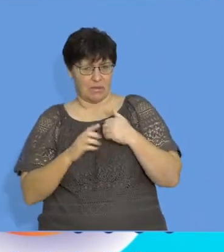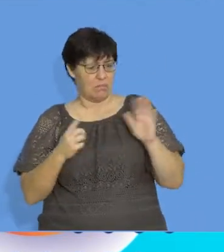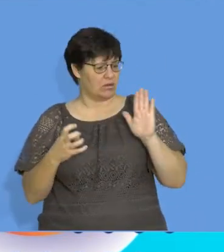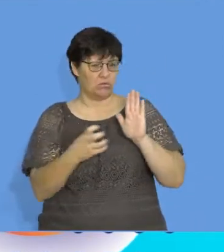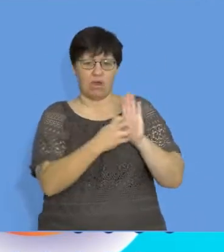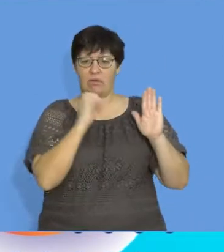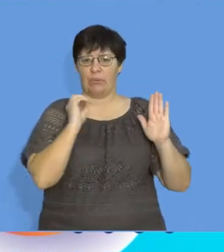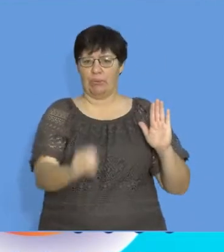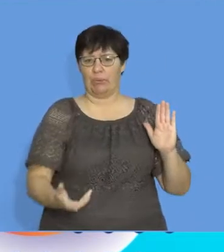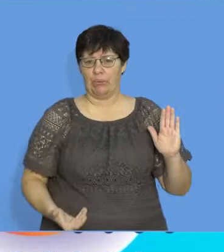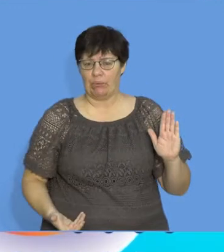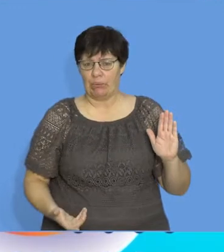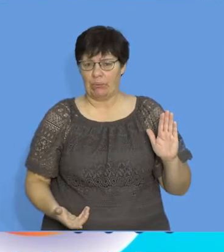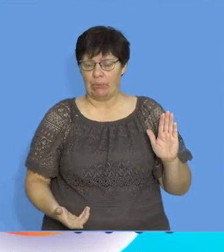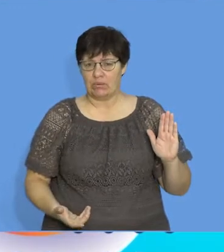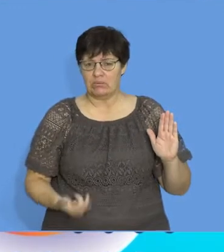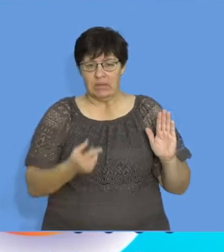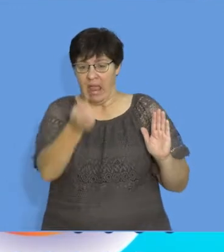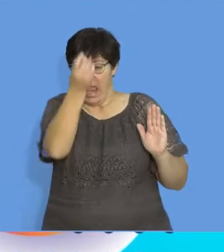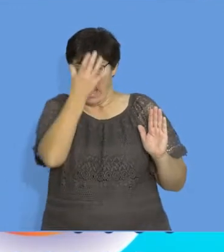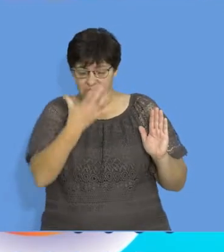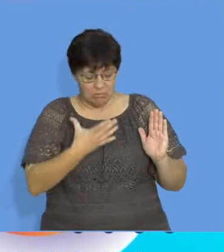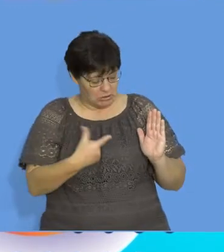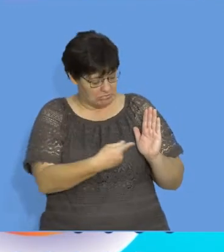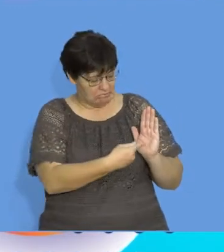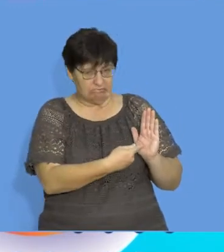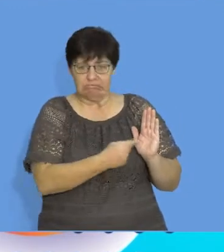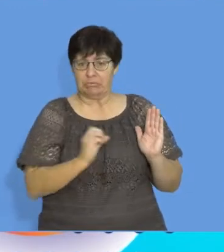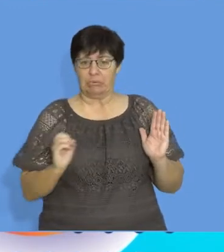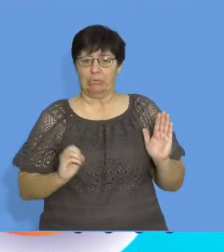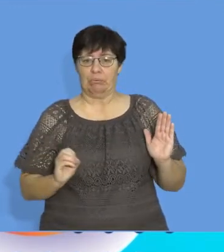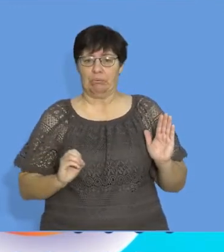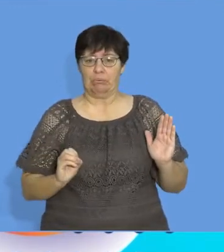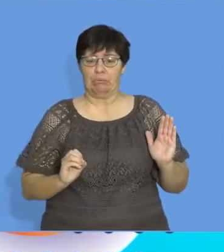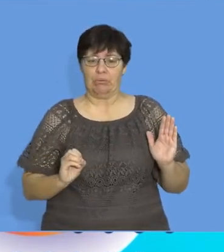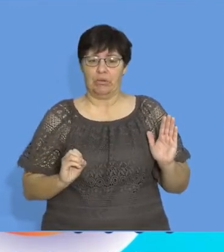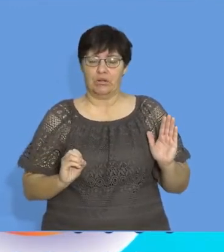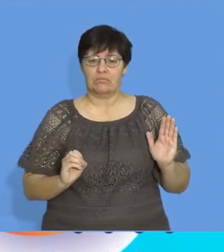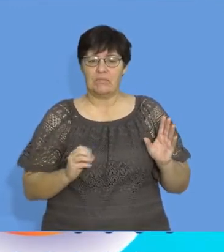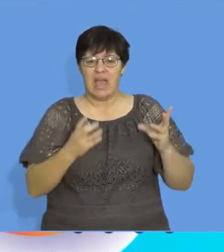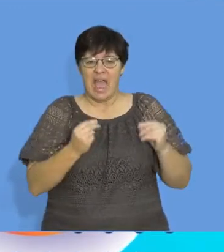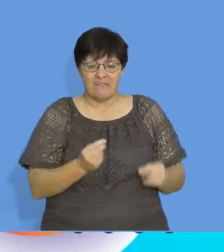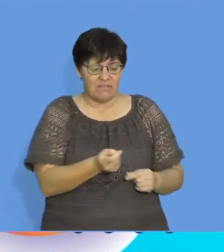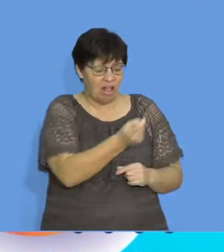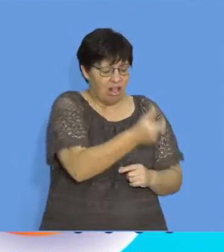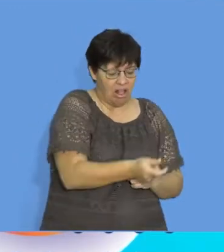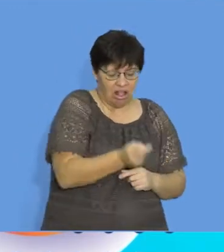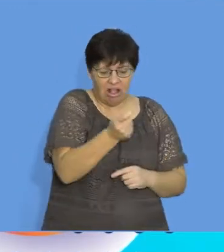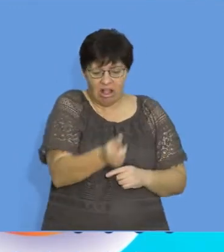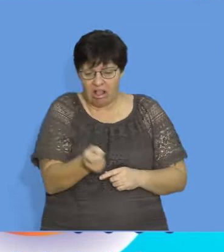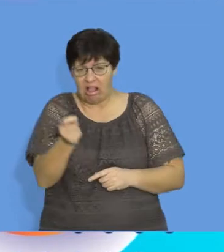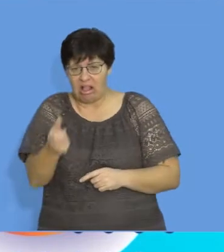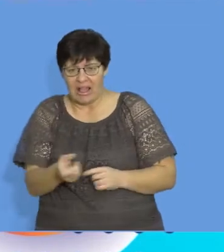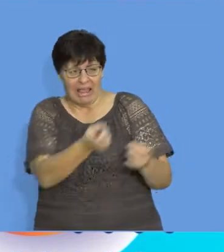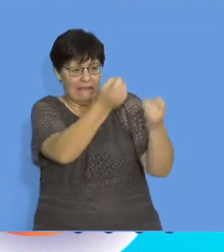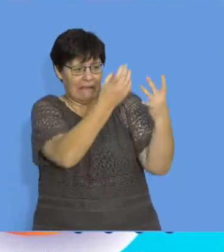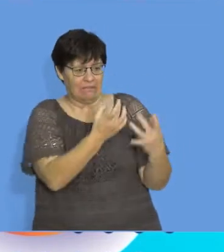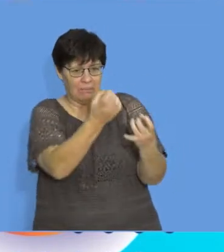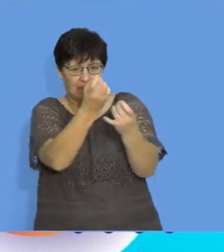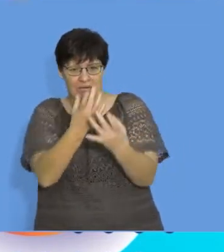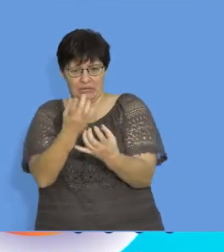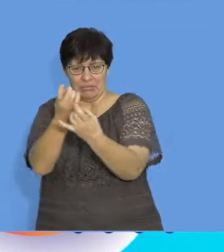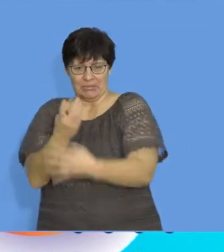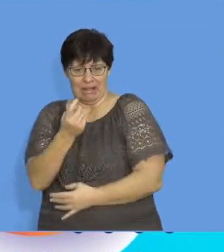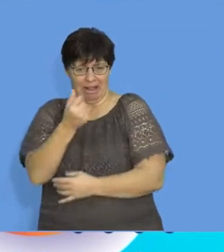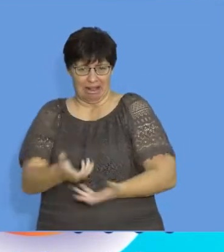What if we don't have that information available and we only have snippets of information?